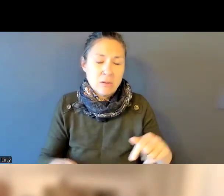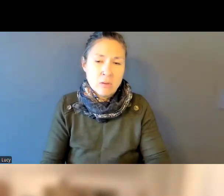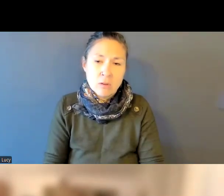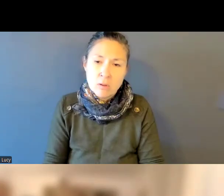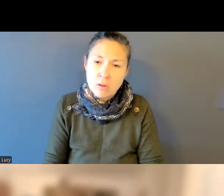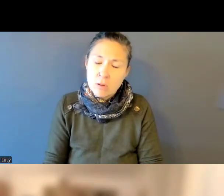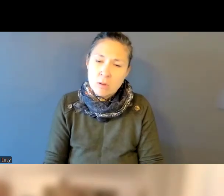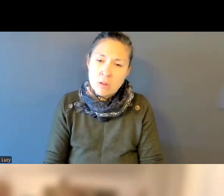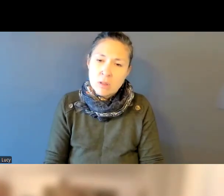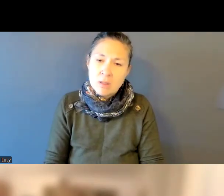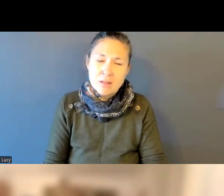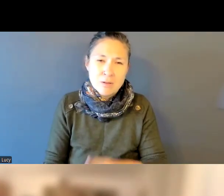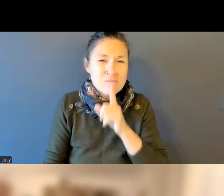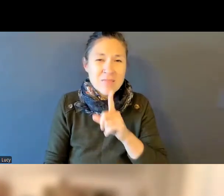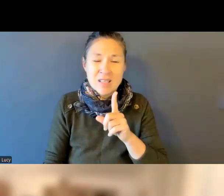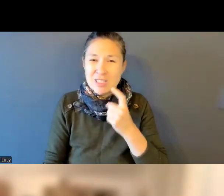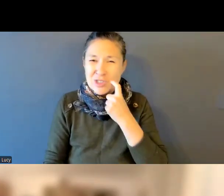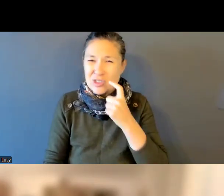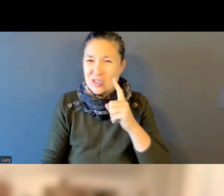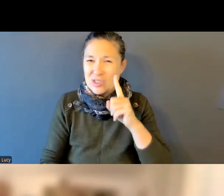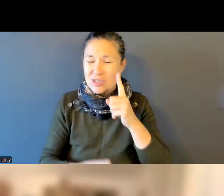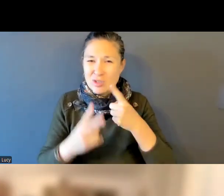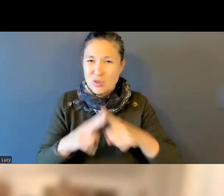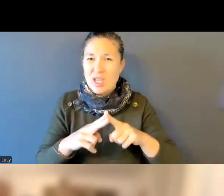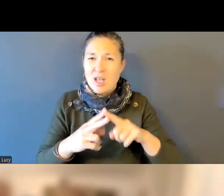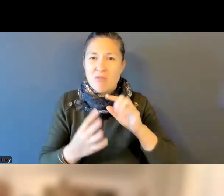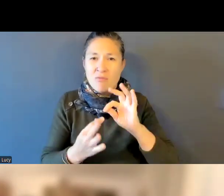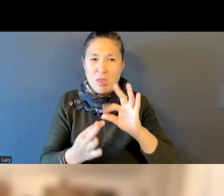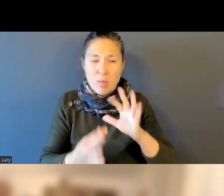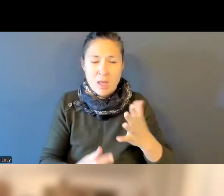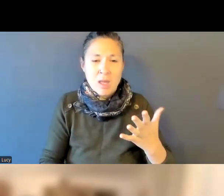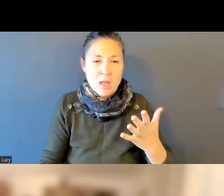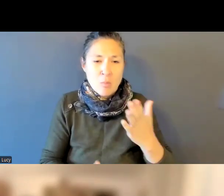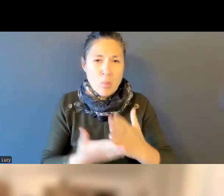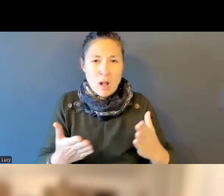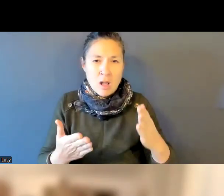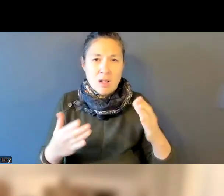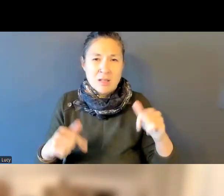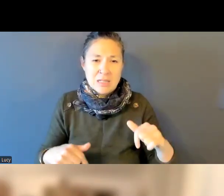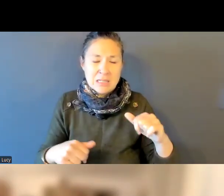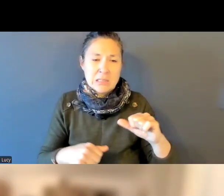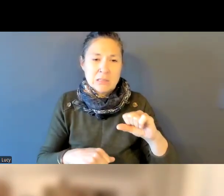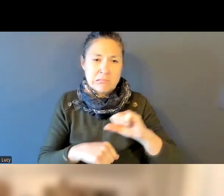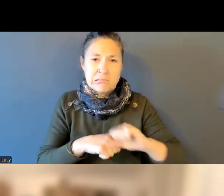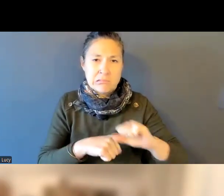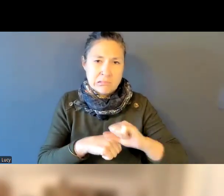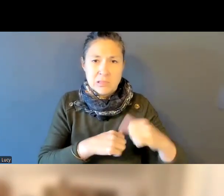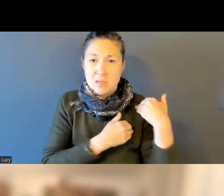we're just starting with the sort of feedback portion of this task, and so we